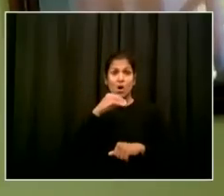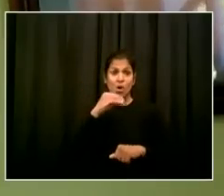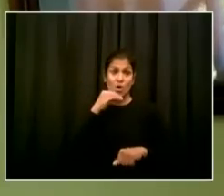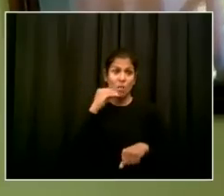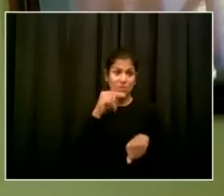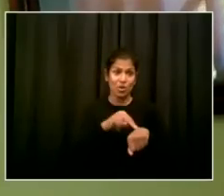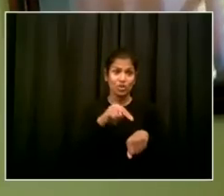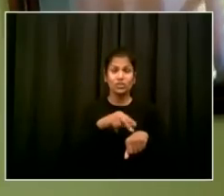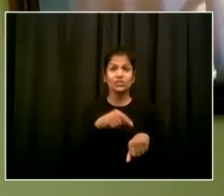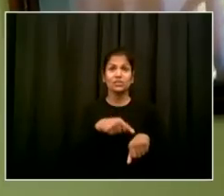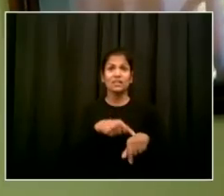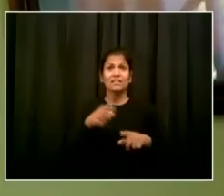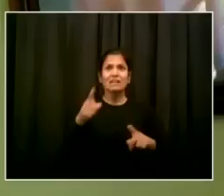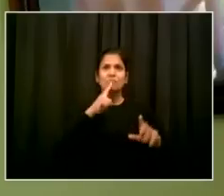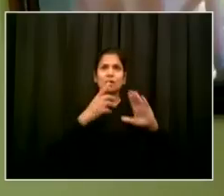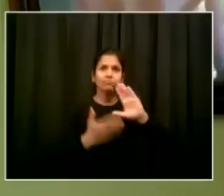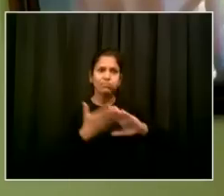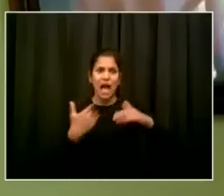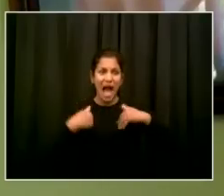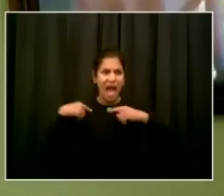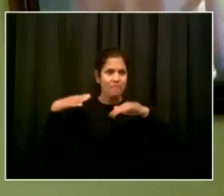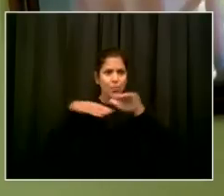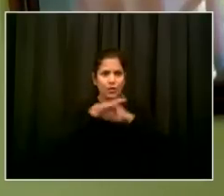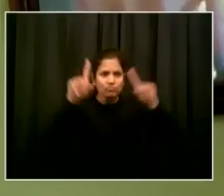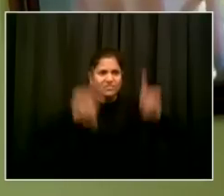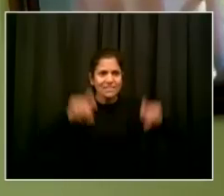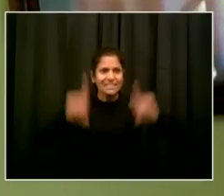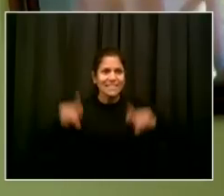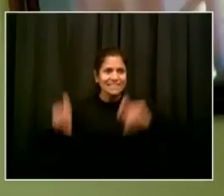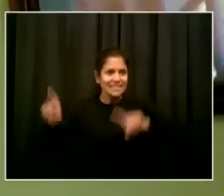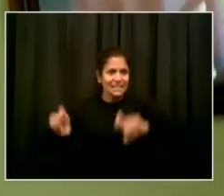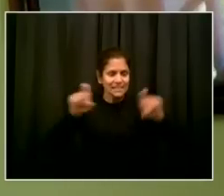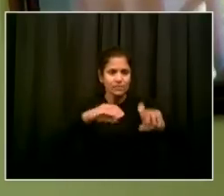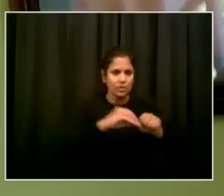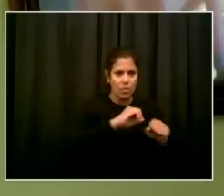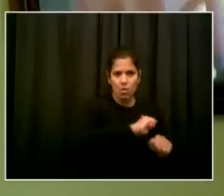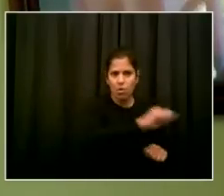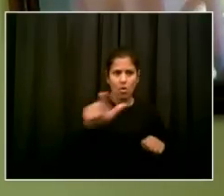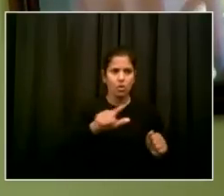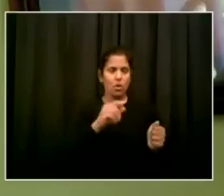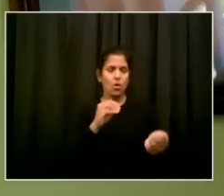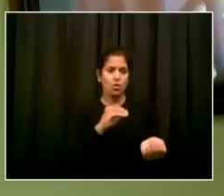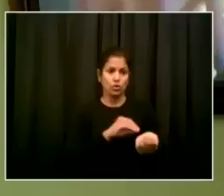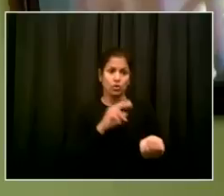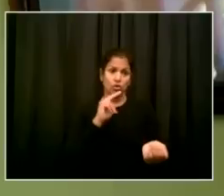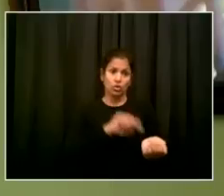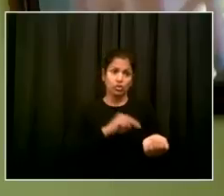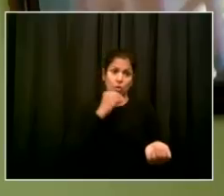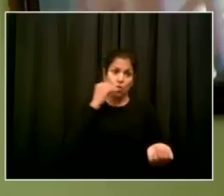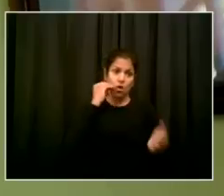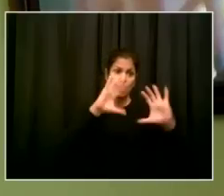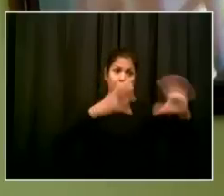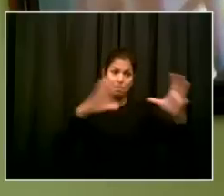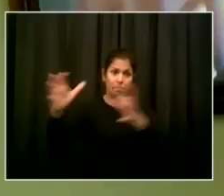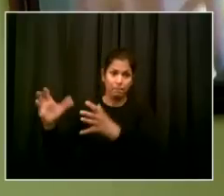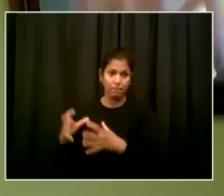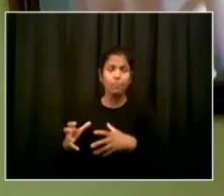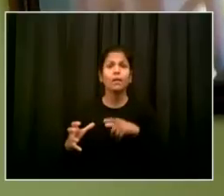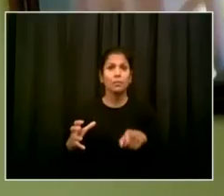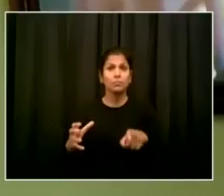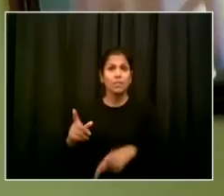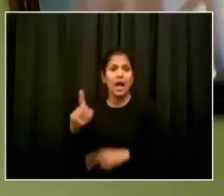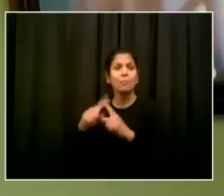also of the staff that work there. And so our nursing homes have been a continuous place where we've been working to strengthen and